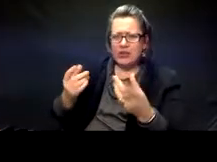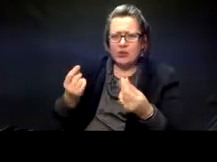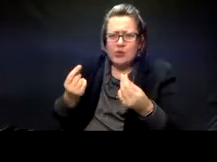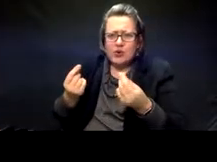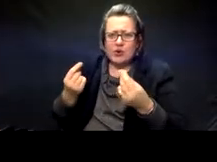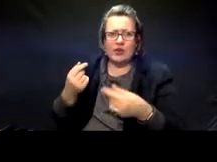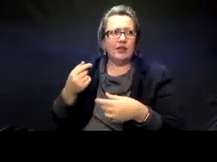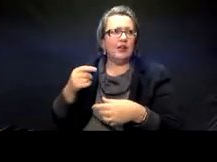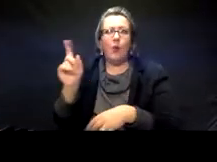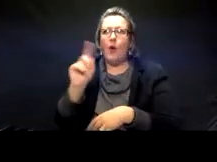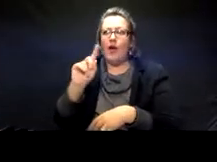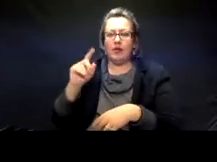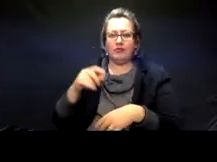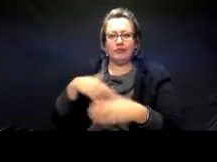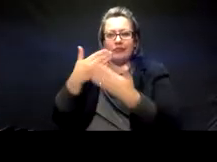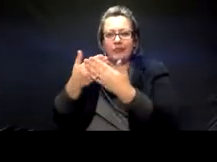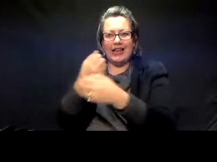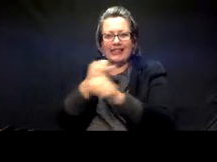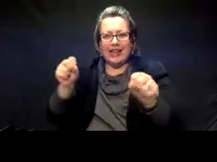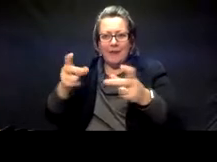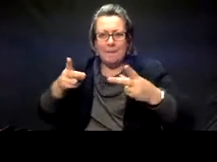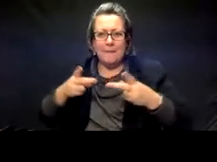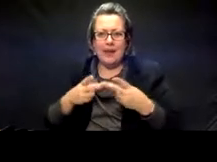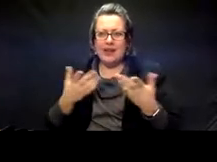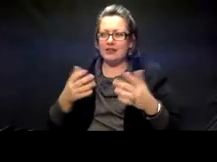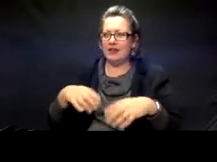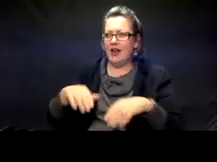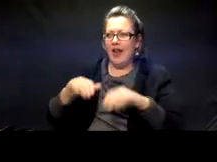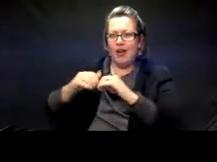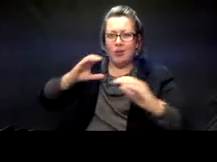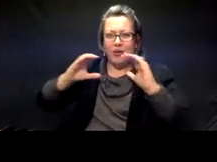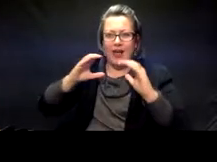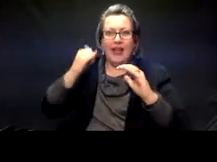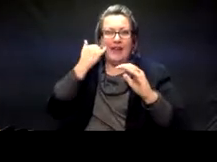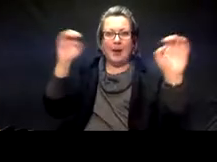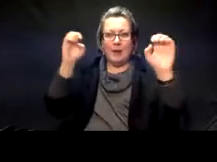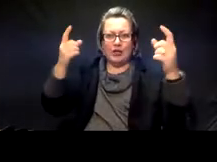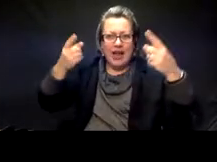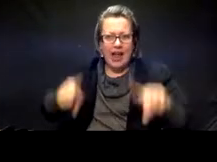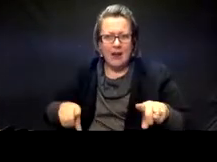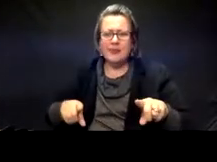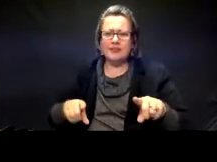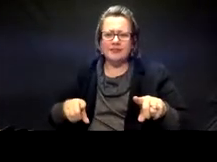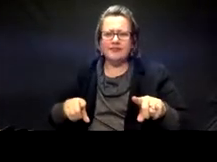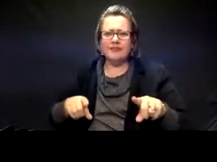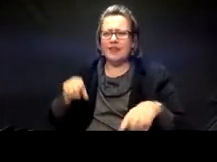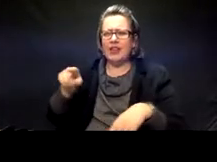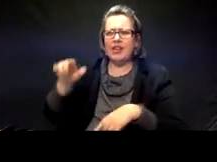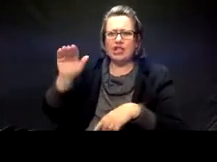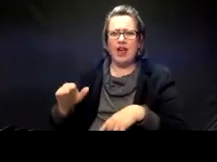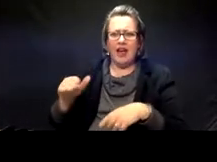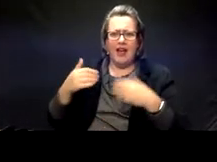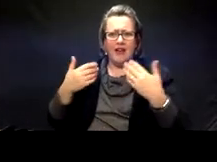families. You should gather and talk about what we should do and where we should go to a safe place if this were to happen. Where do we